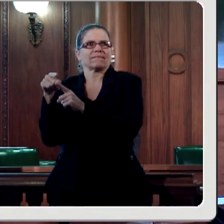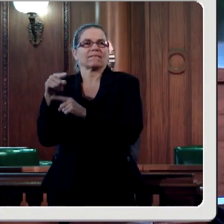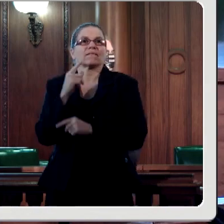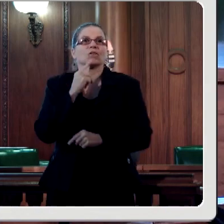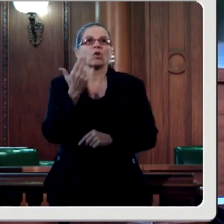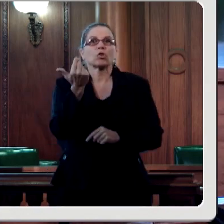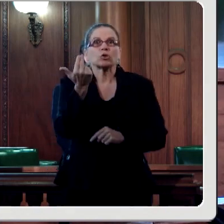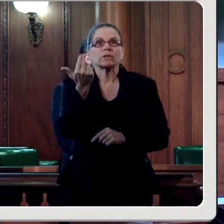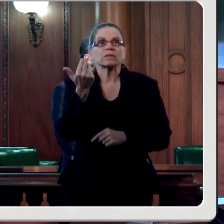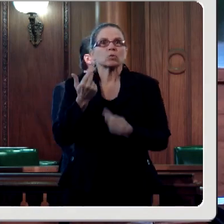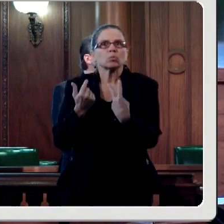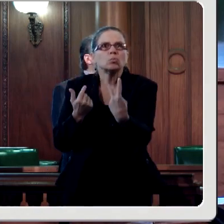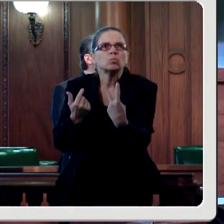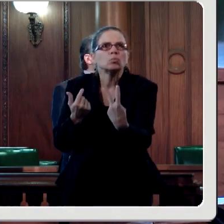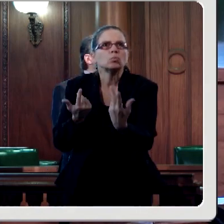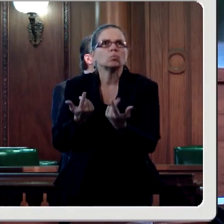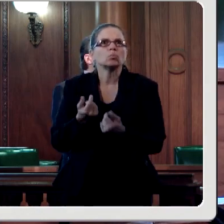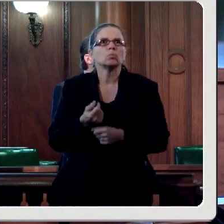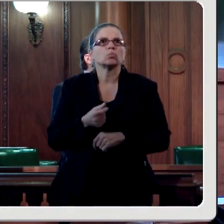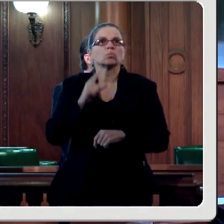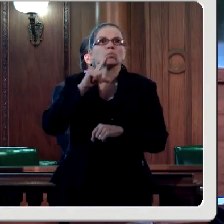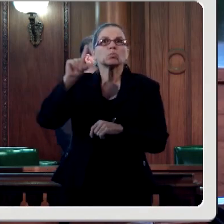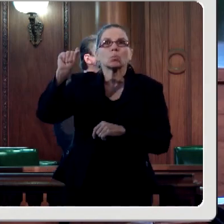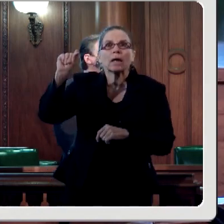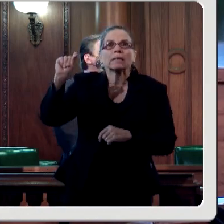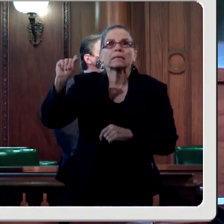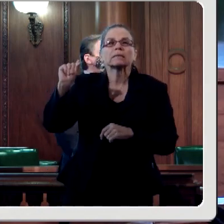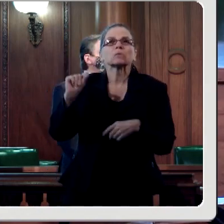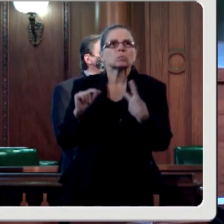13-year-olds, 2 20-year-olds, 1